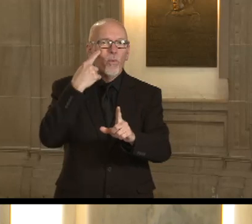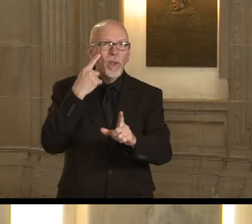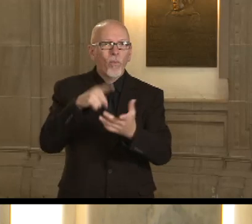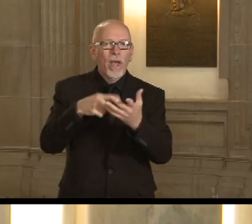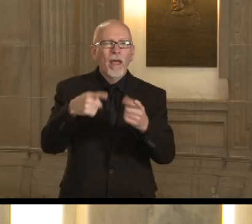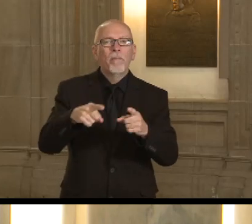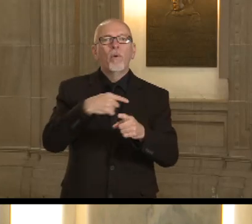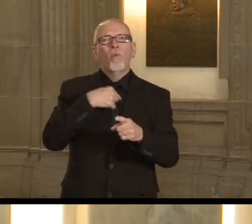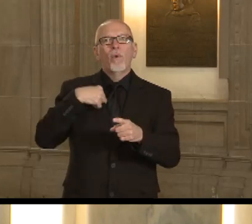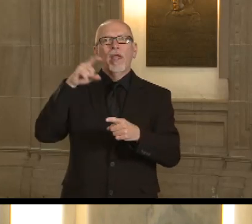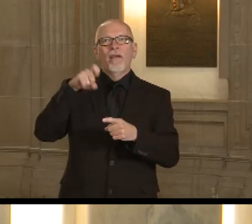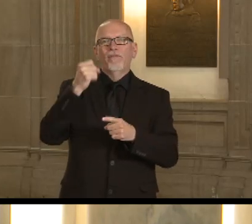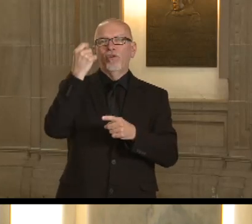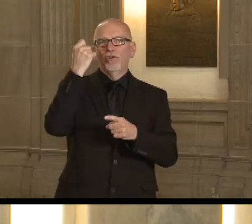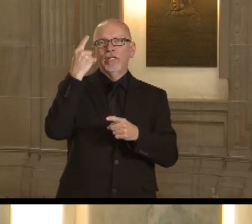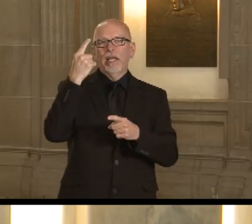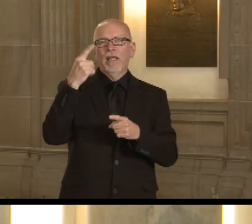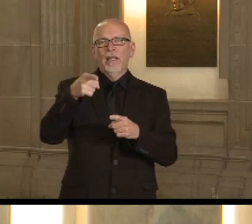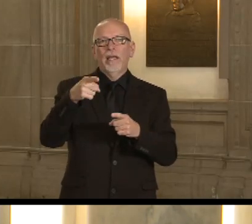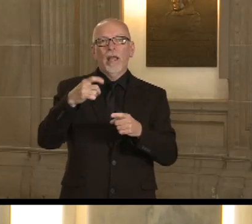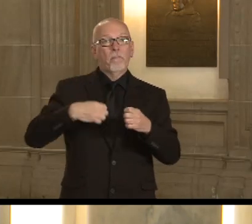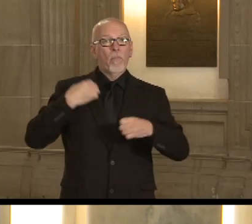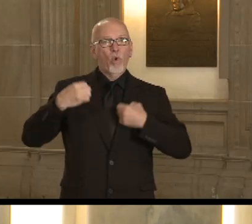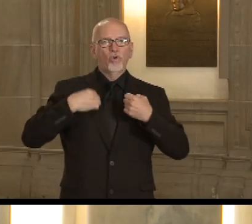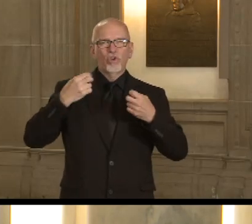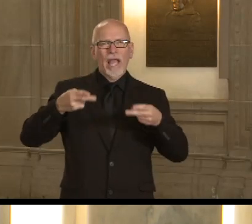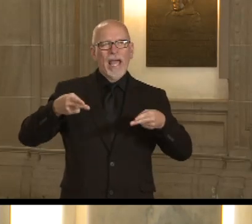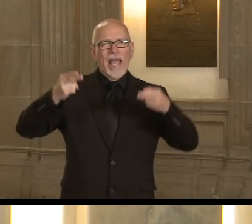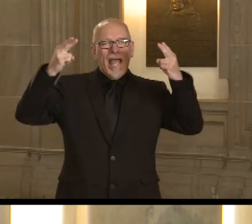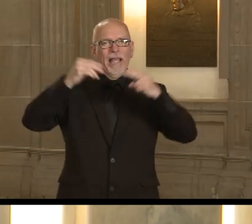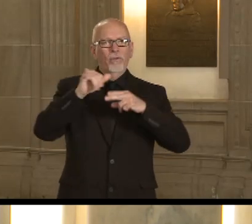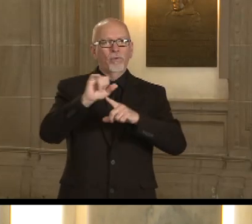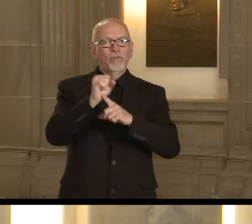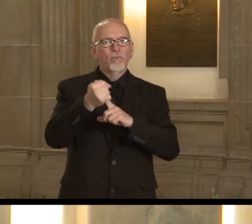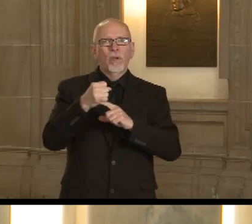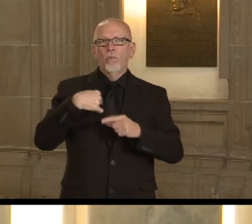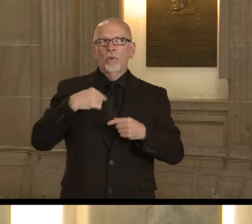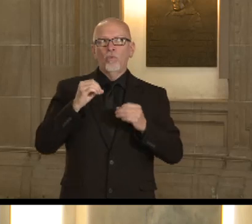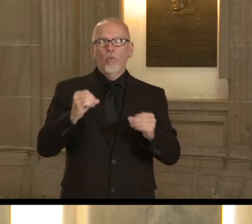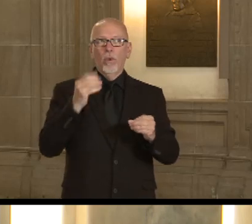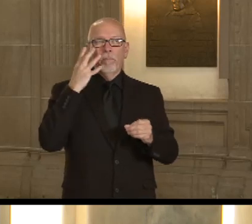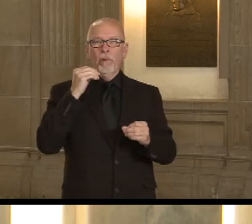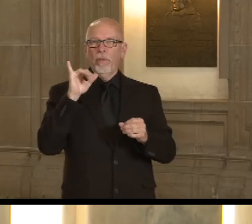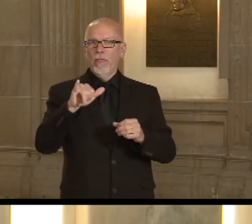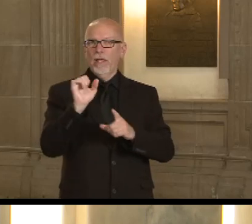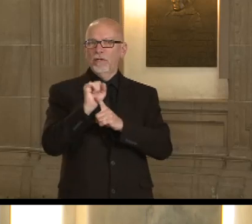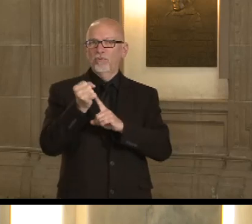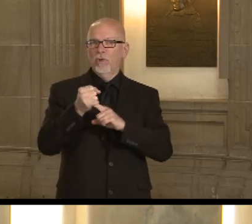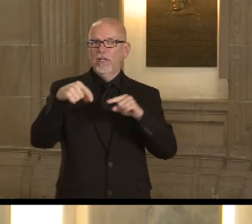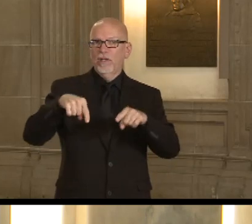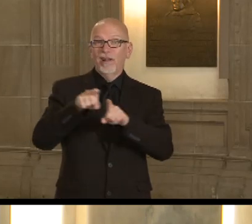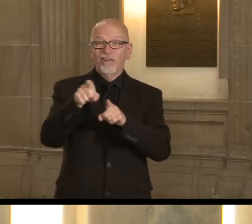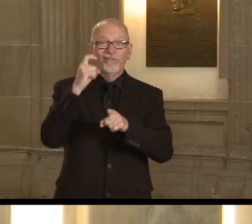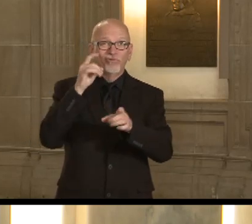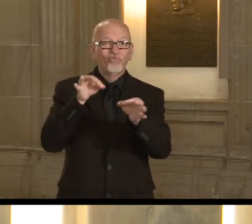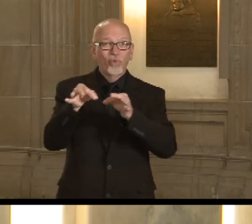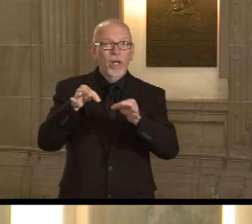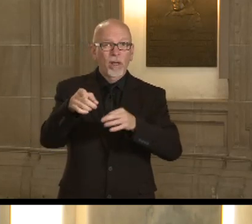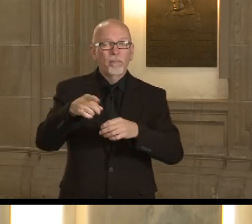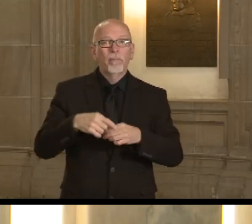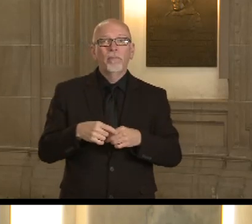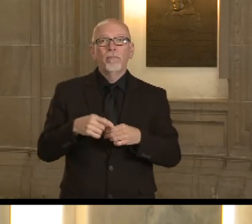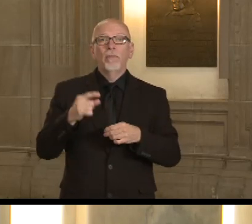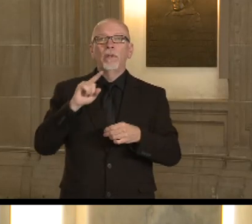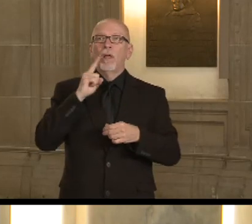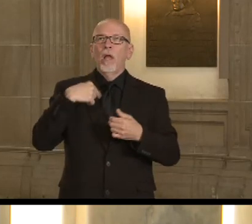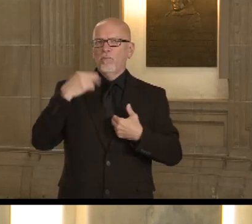We must understand that emotions are high. We did not experience any of those kinds of things that you just described, and I was